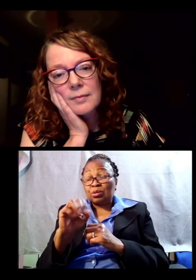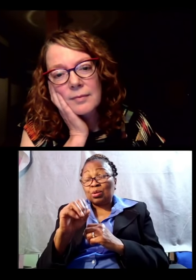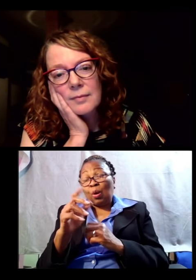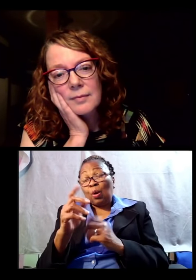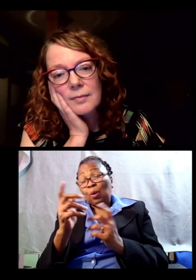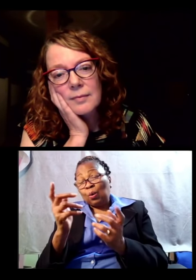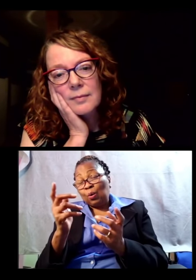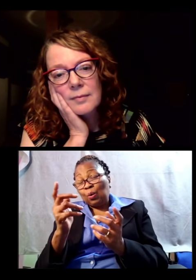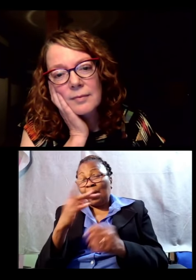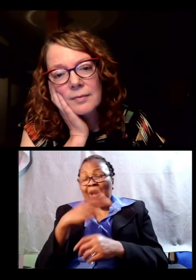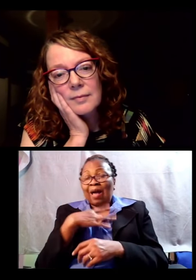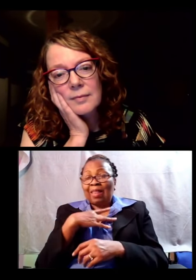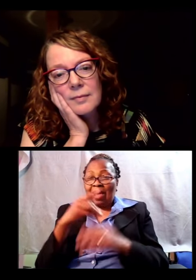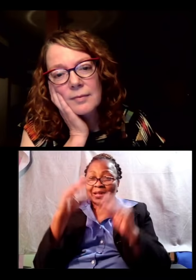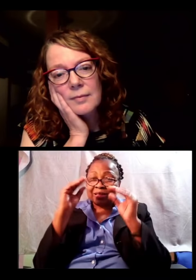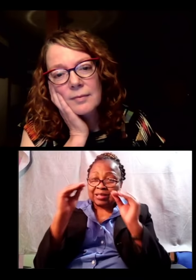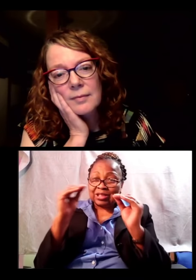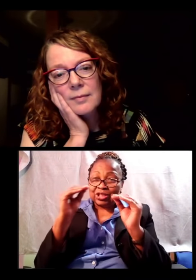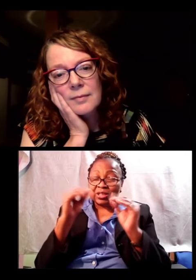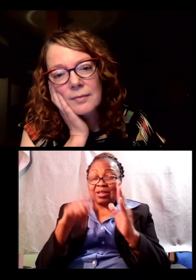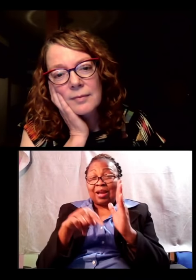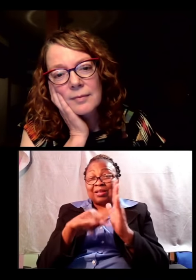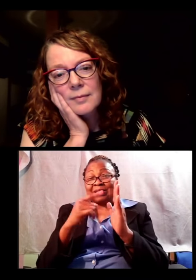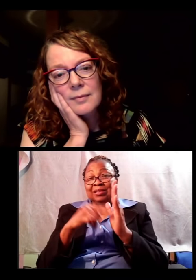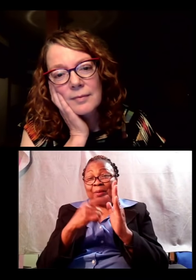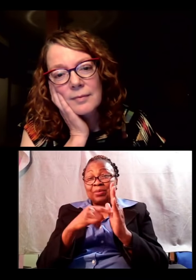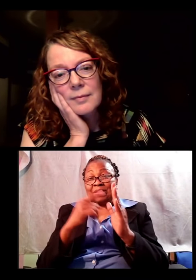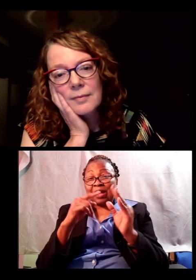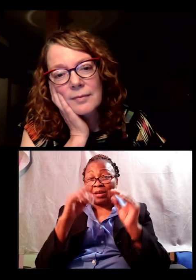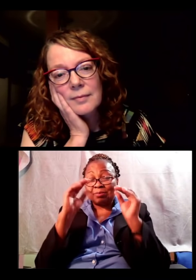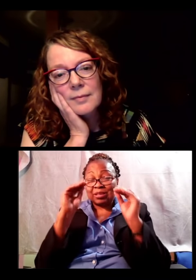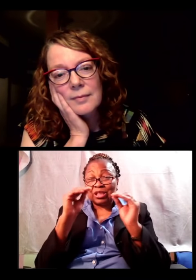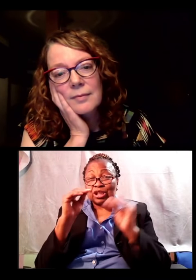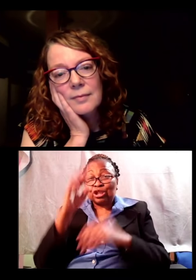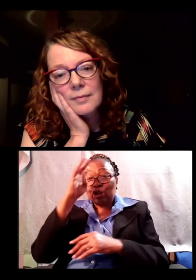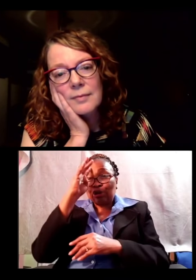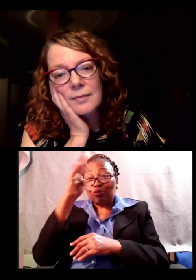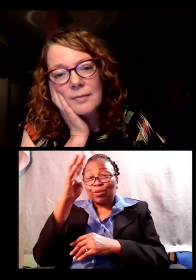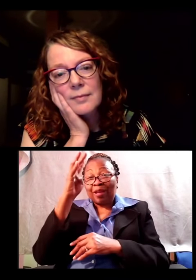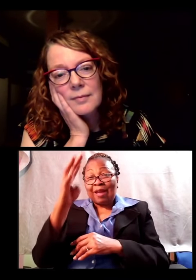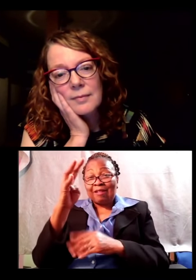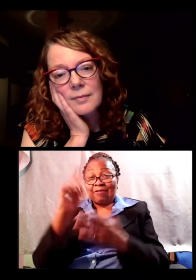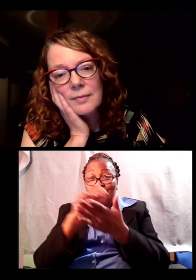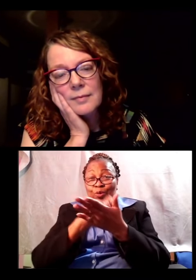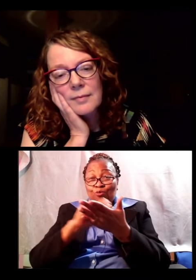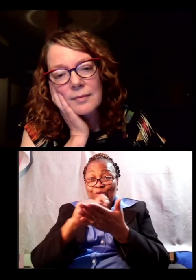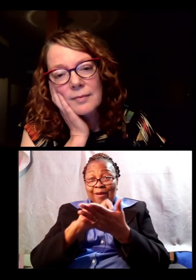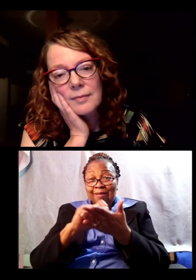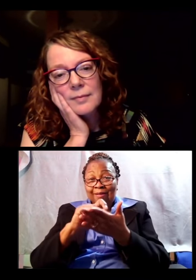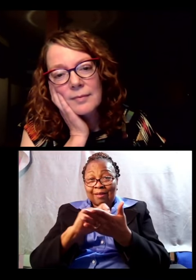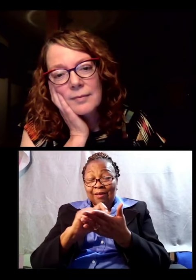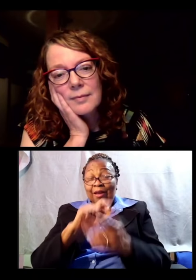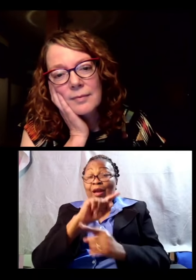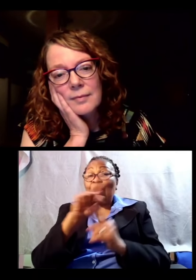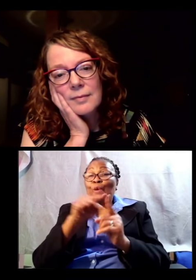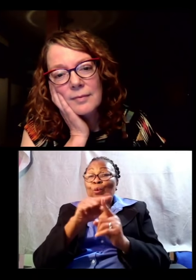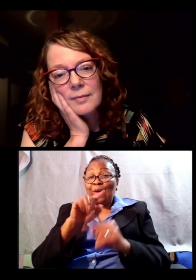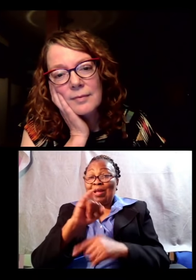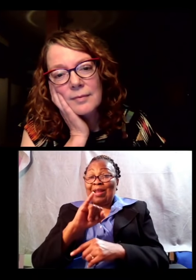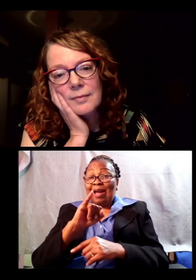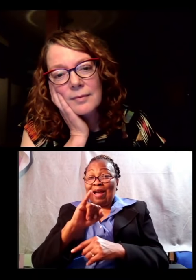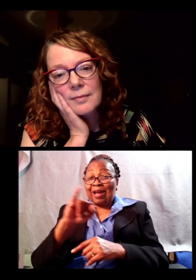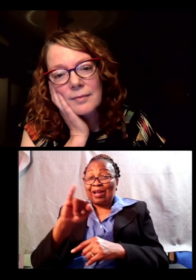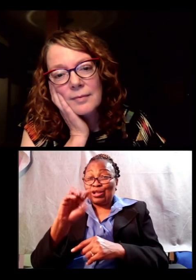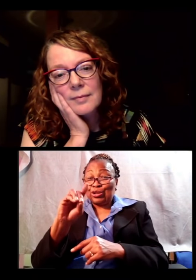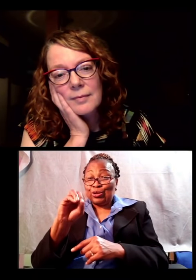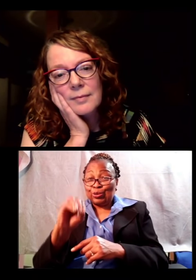I like teaching. I sometimes teach creative writing, and when I do, if it's people with novels,